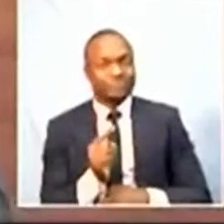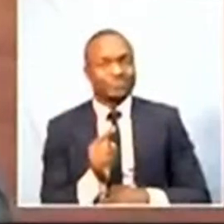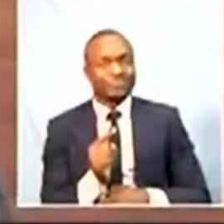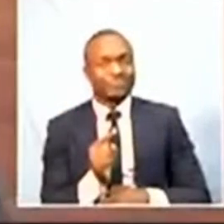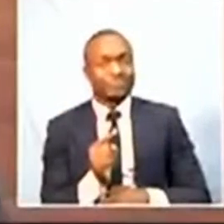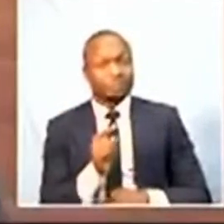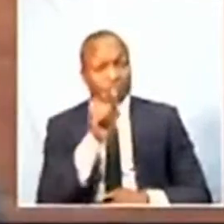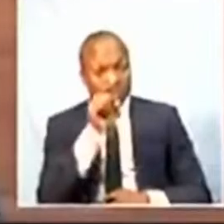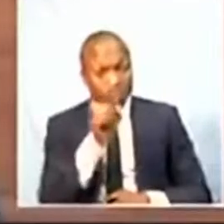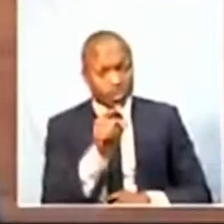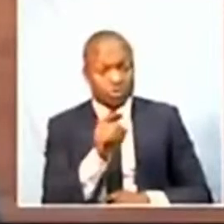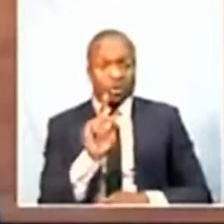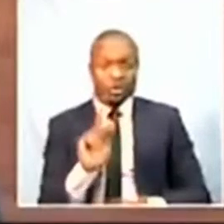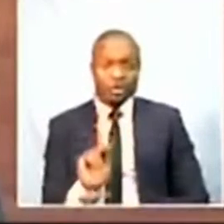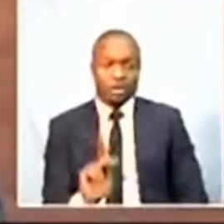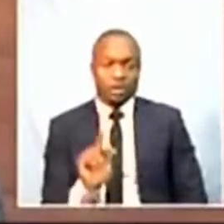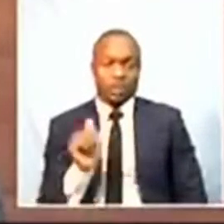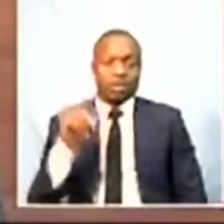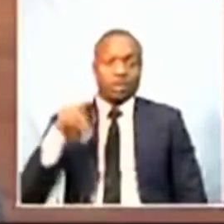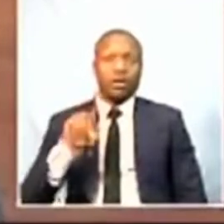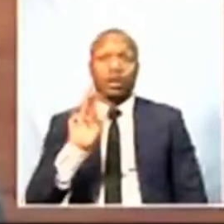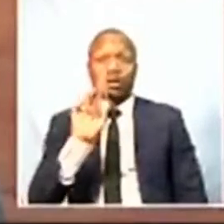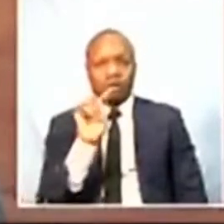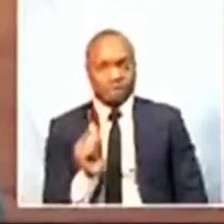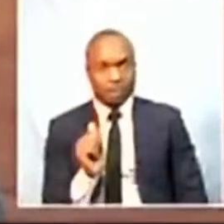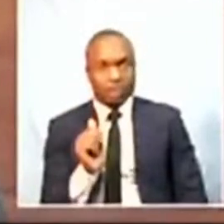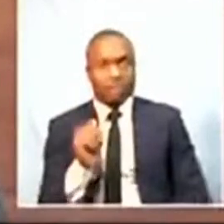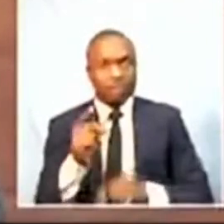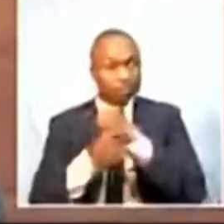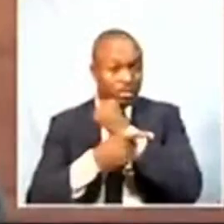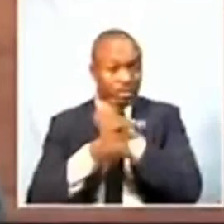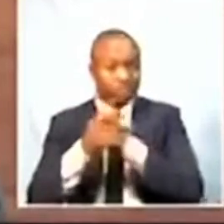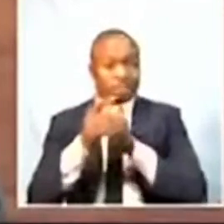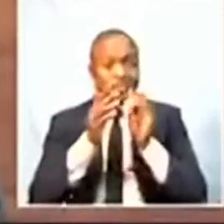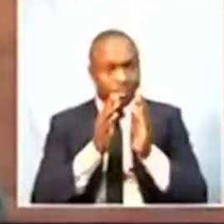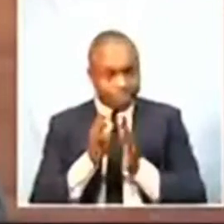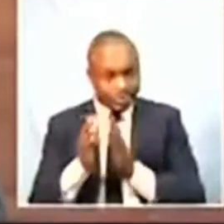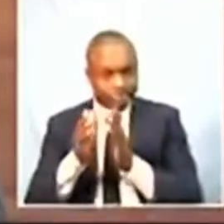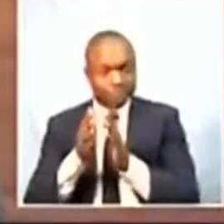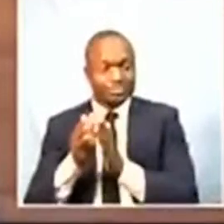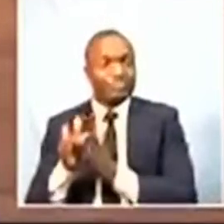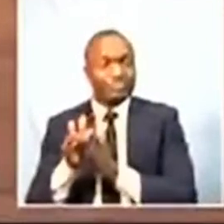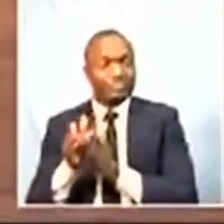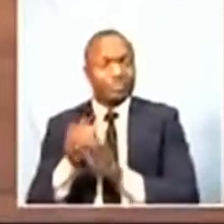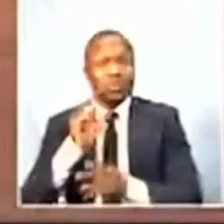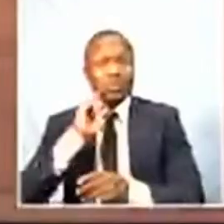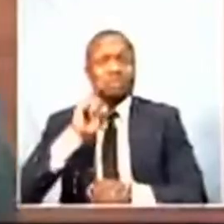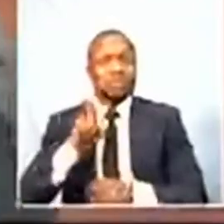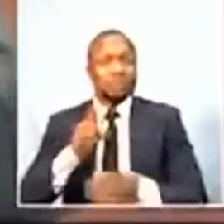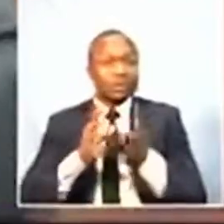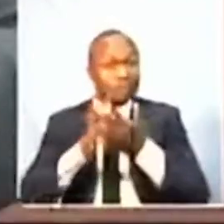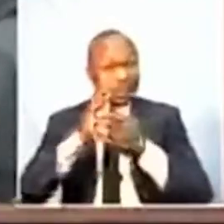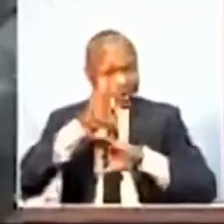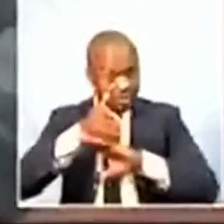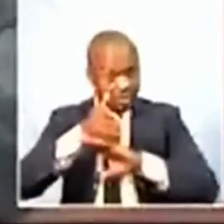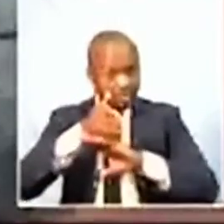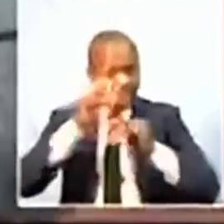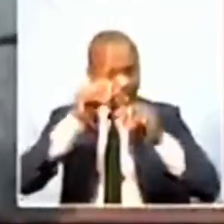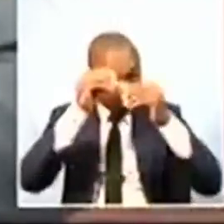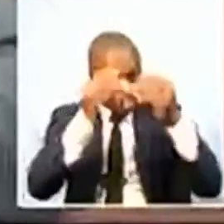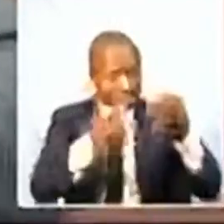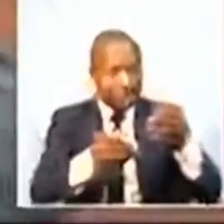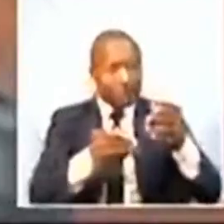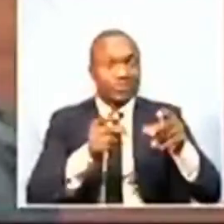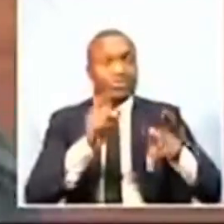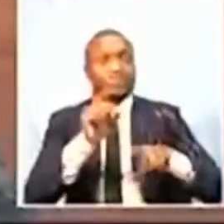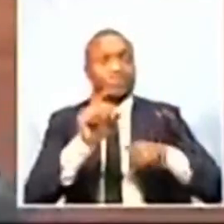You as KAPUTA Department of Planning Because you are supposed, after, immediately you gave these people